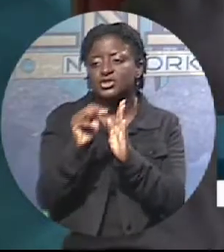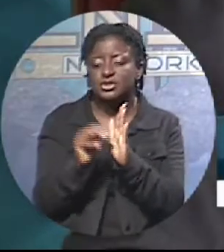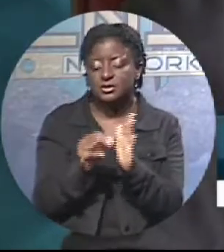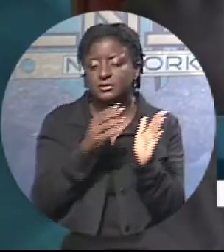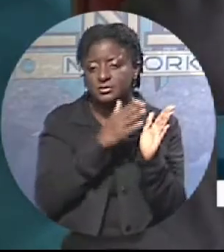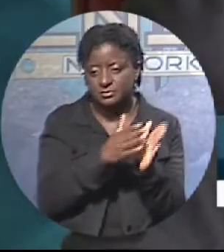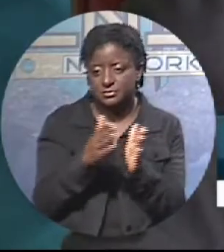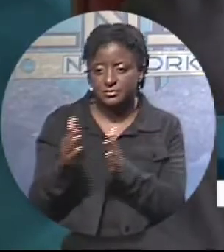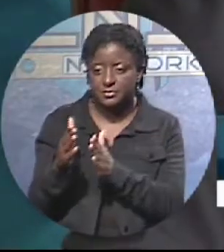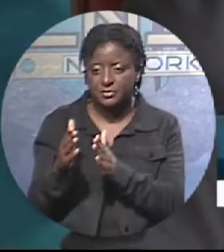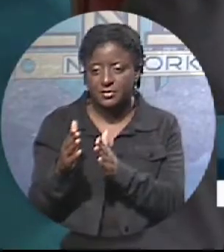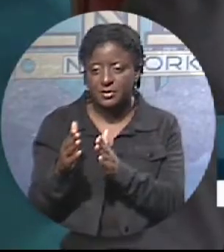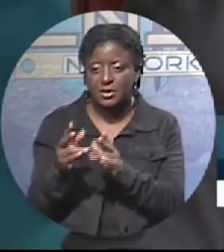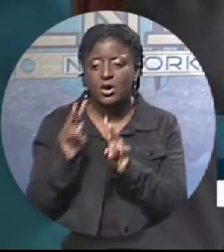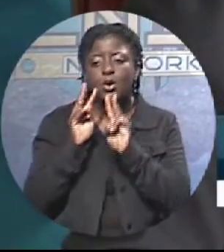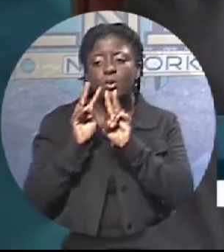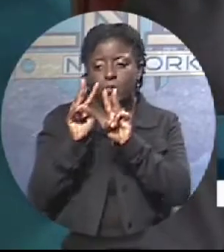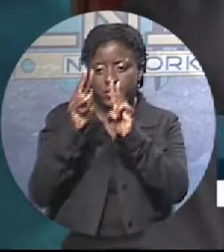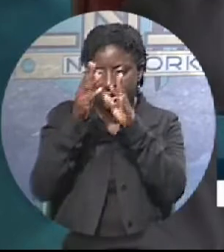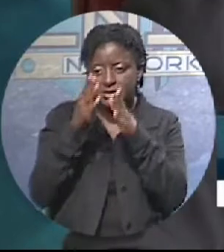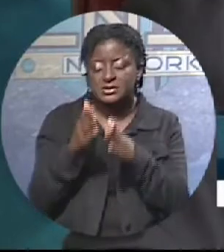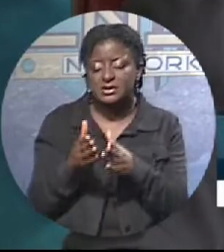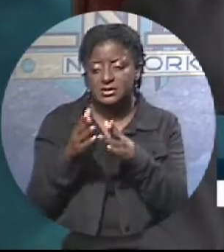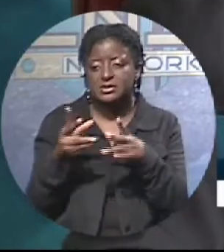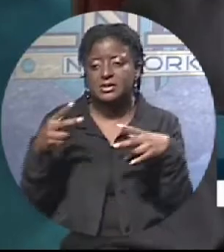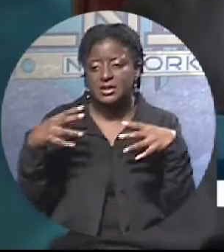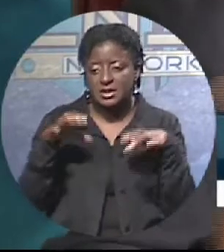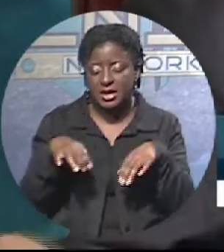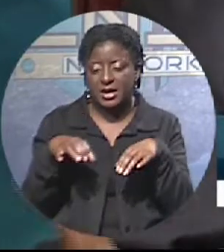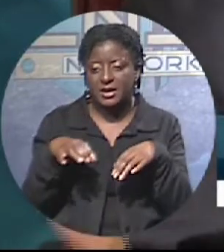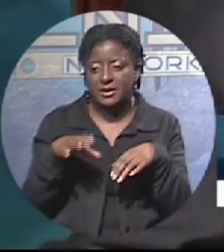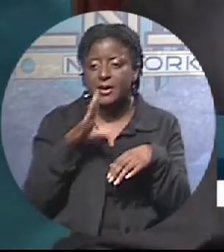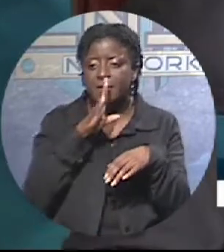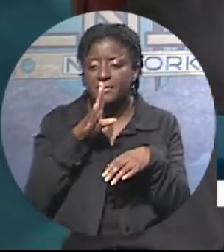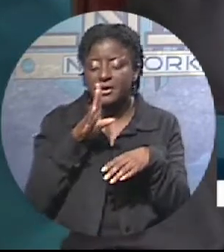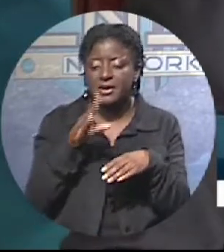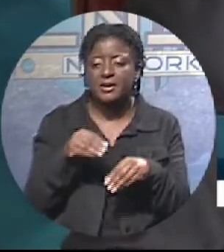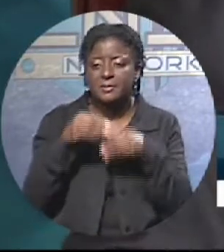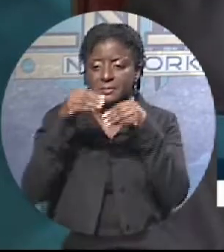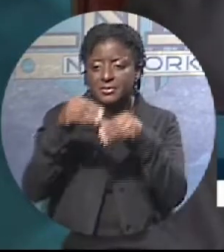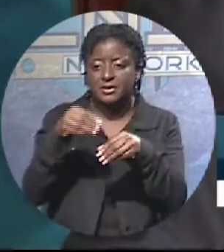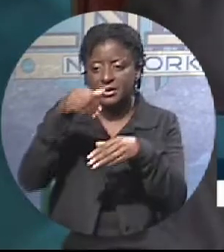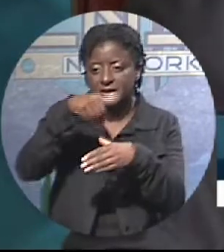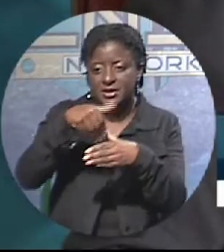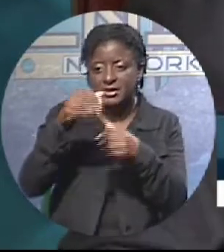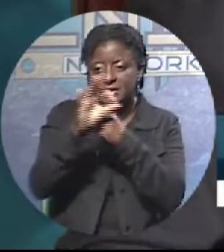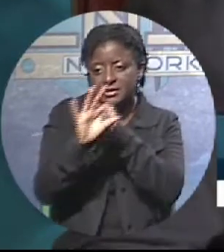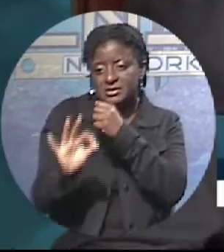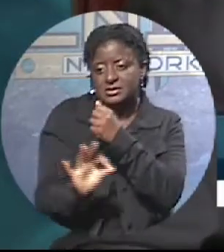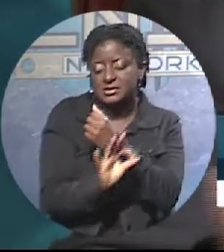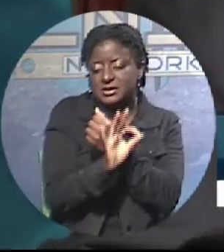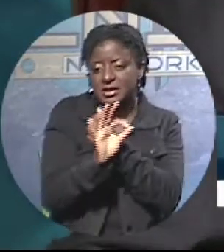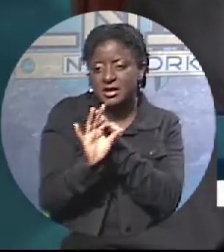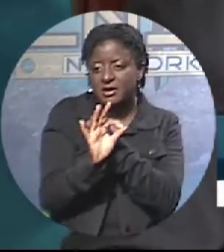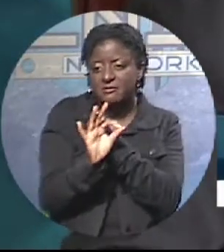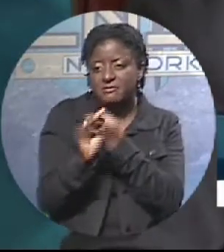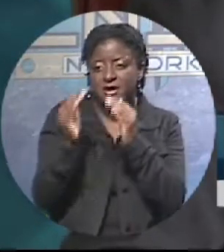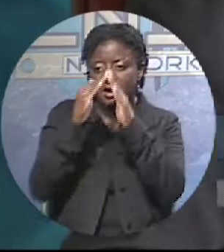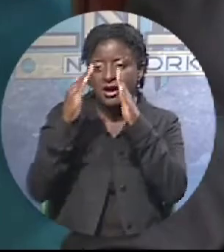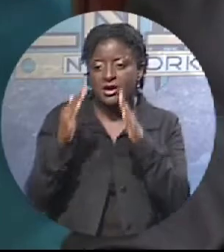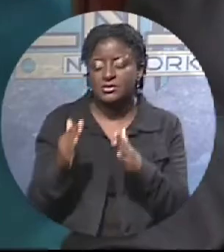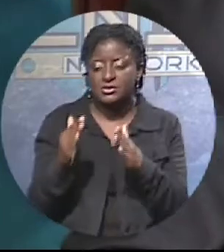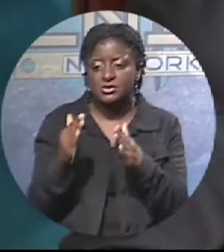accommodated in places of safe in safe houses where they can be assisted with